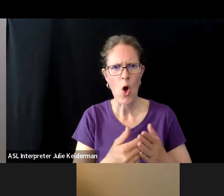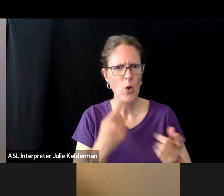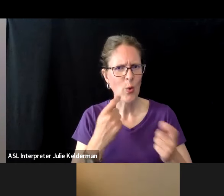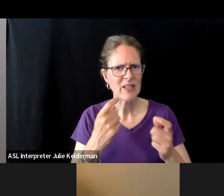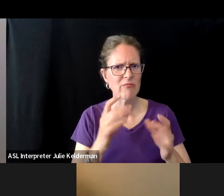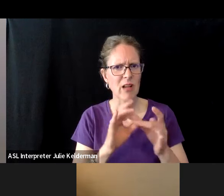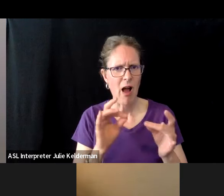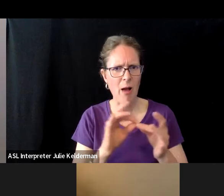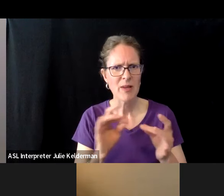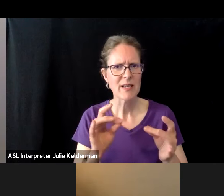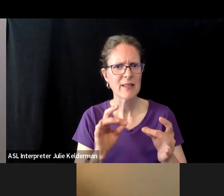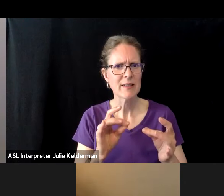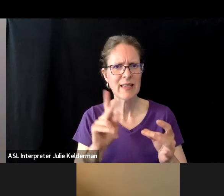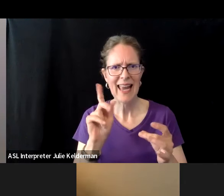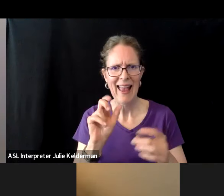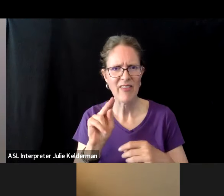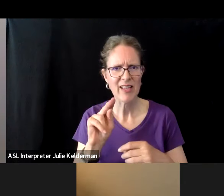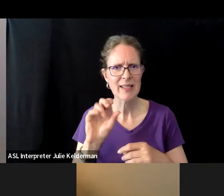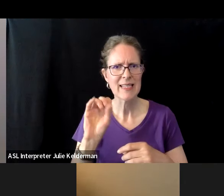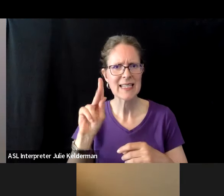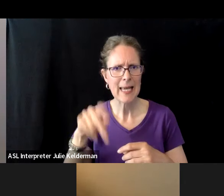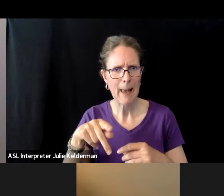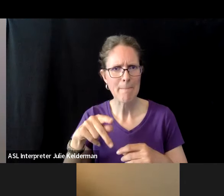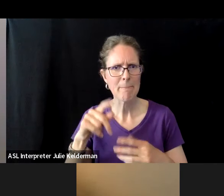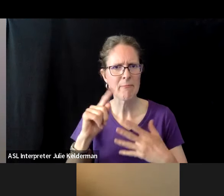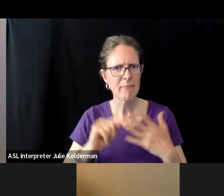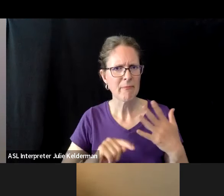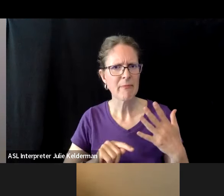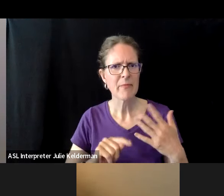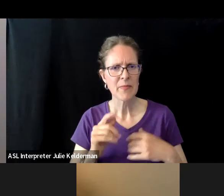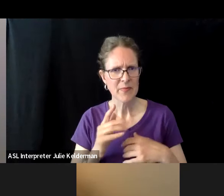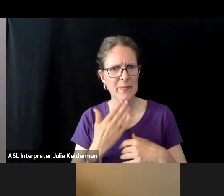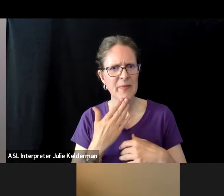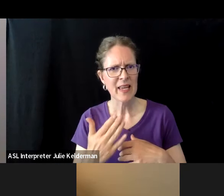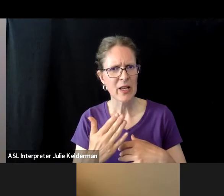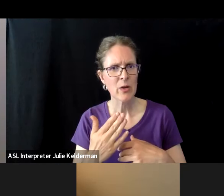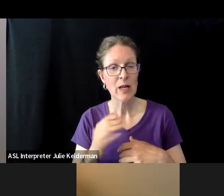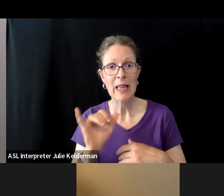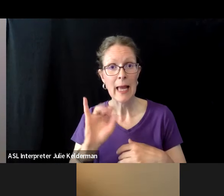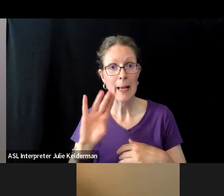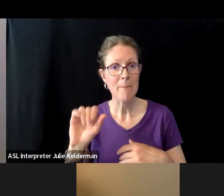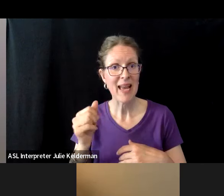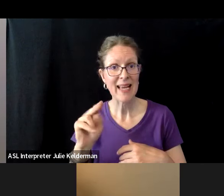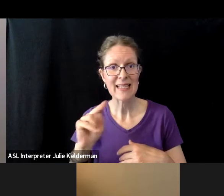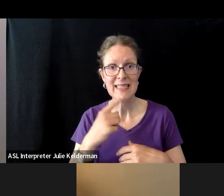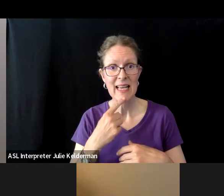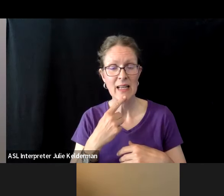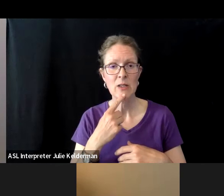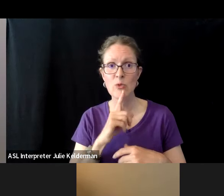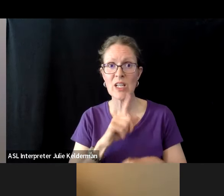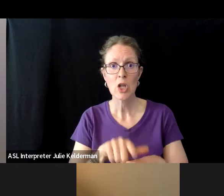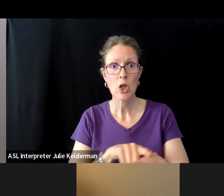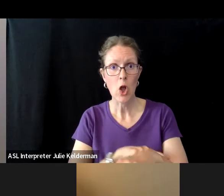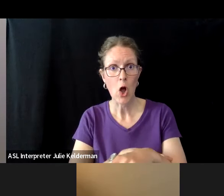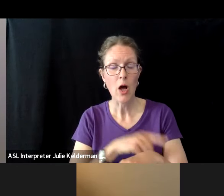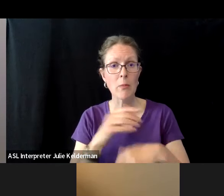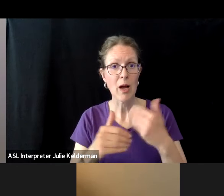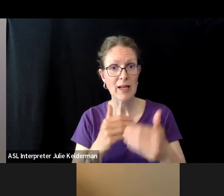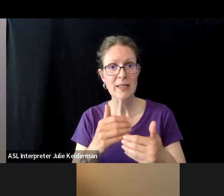comments, Kevin and Skip and others. You know, like Megan said, this is a long process. We'll be back before you